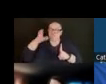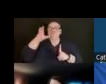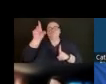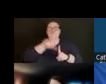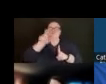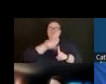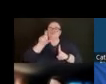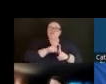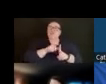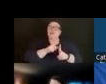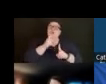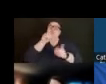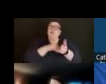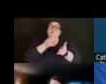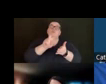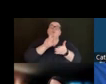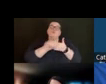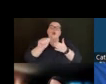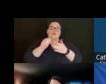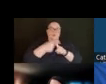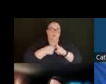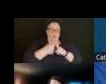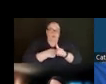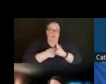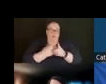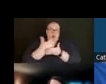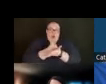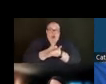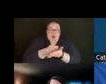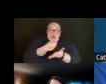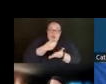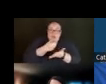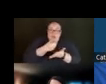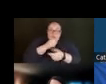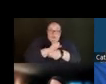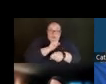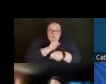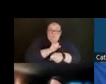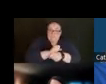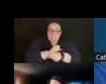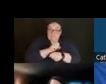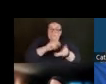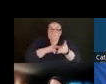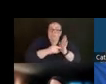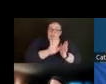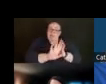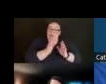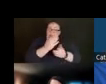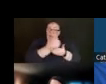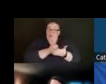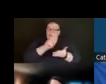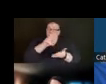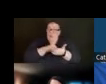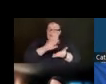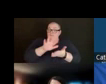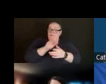$1,200 a month in earned income. So they've got income of $2,500 a month.